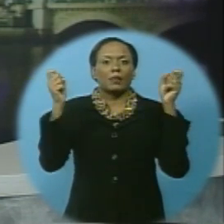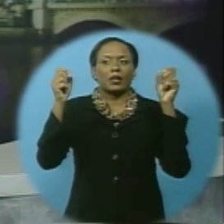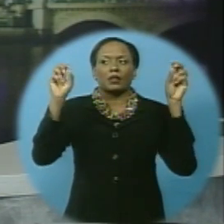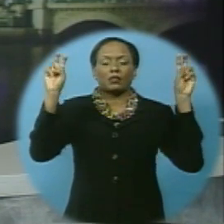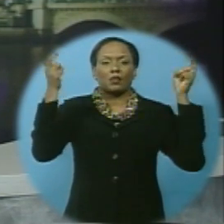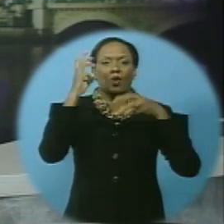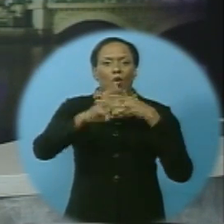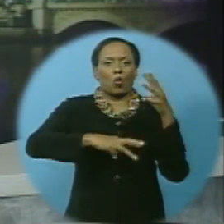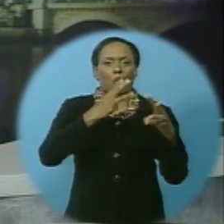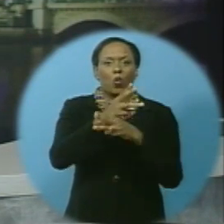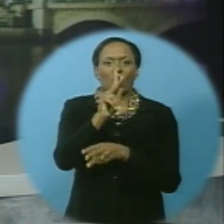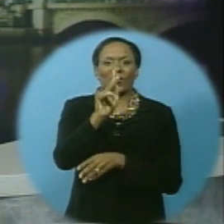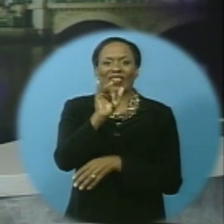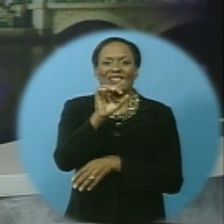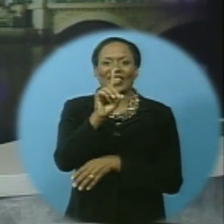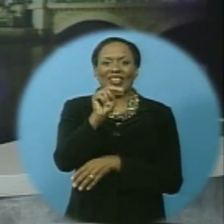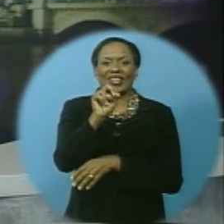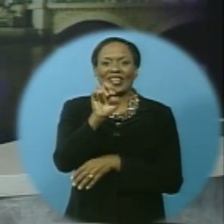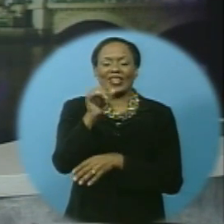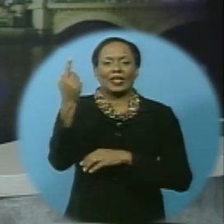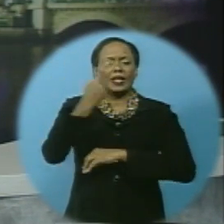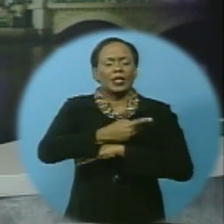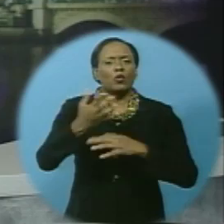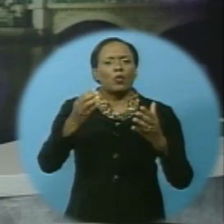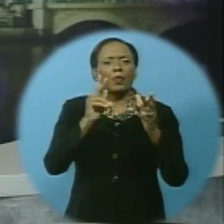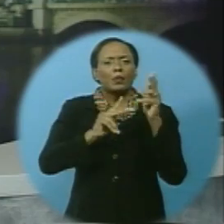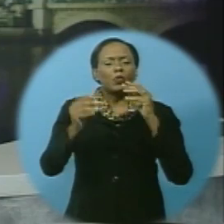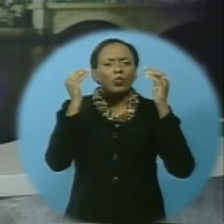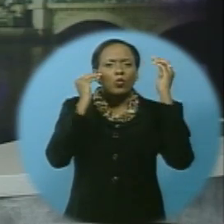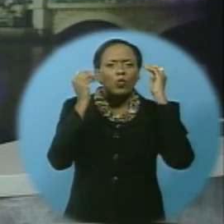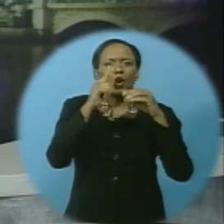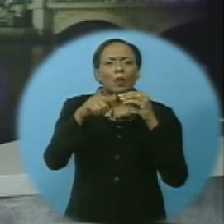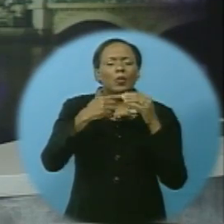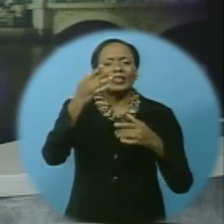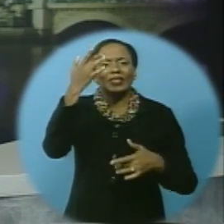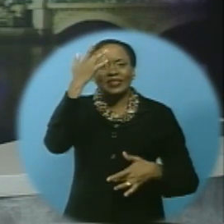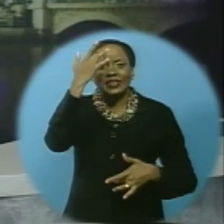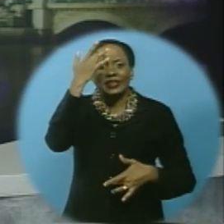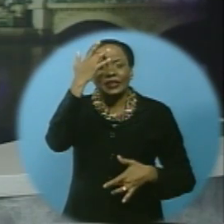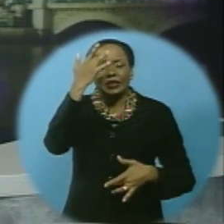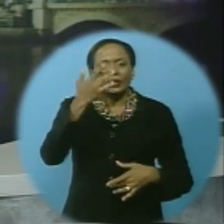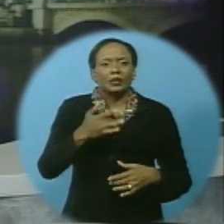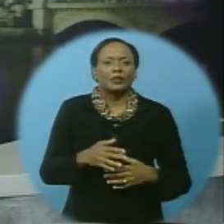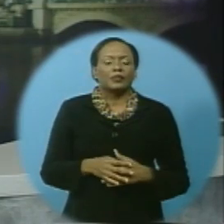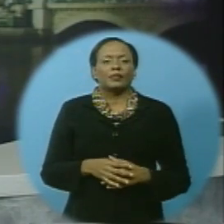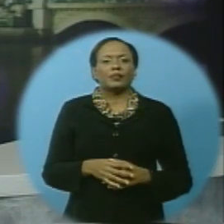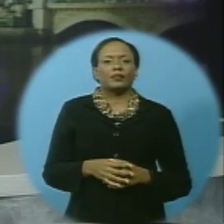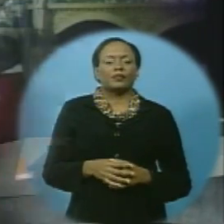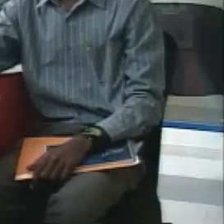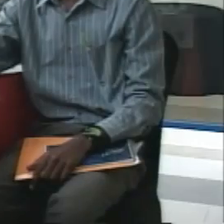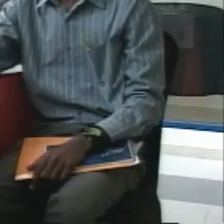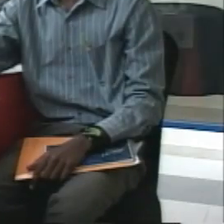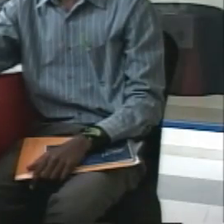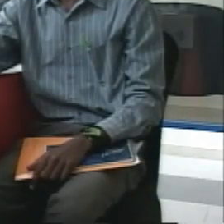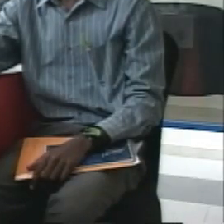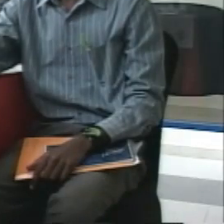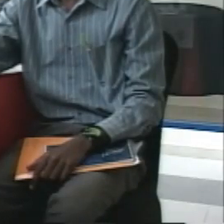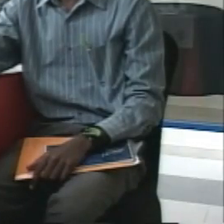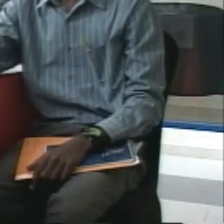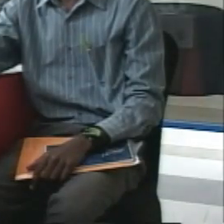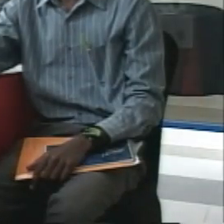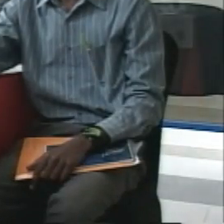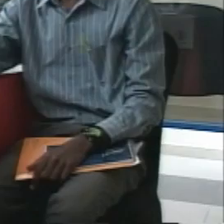Both organizations are working to raise awareness about kidney diseases. That's why this morning the BKA set